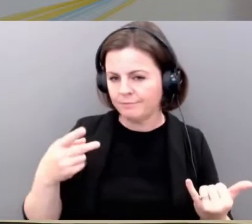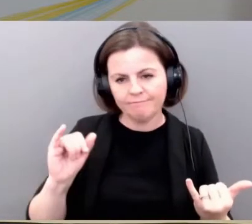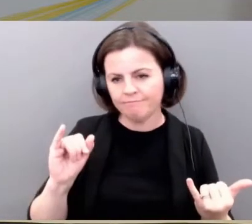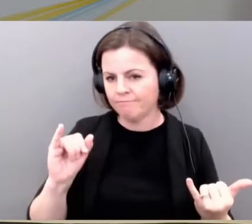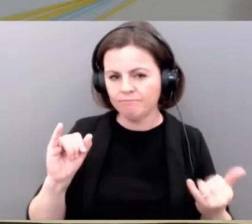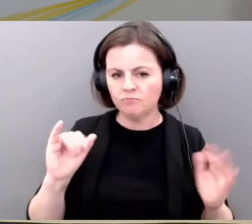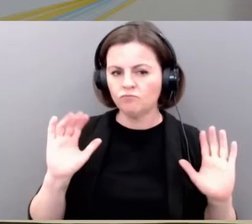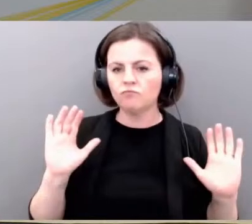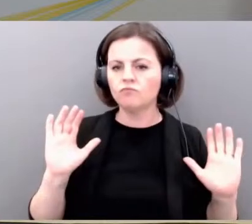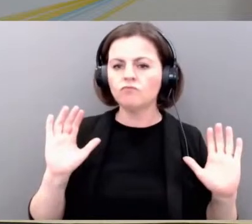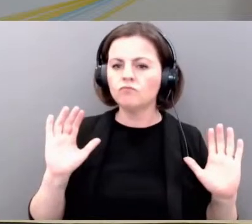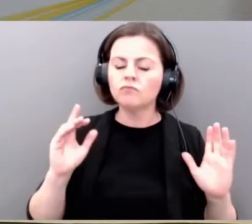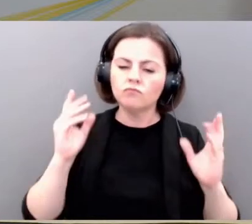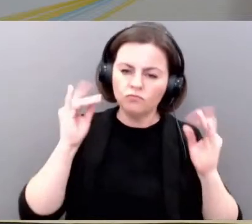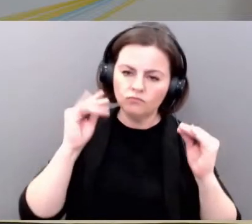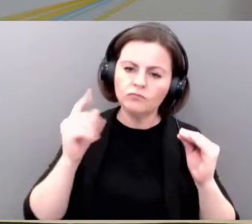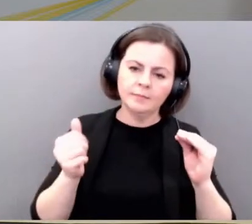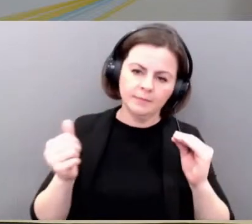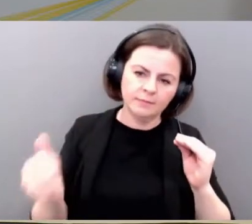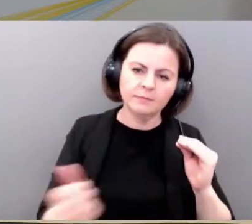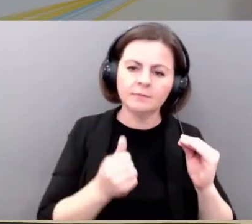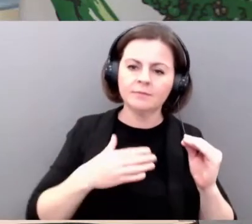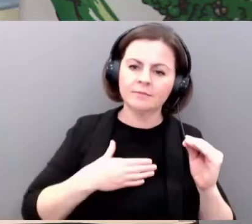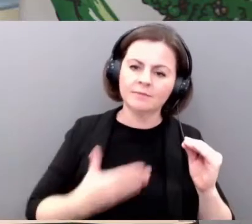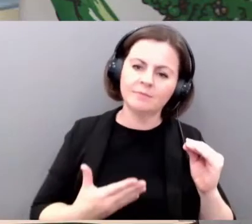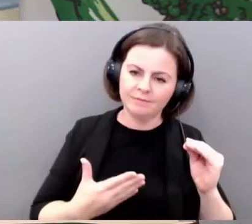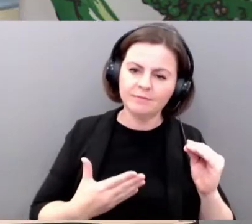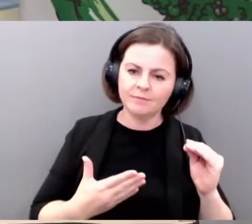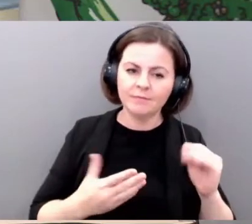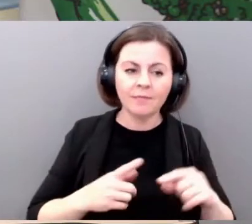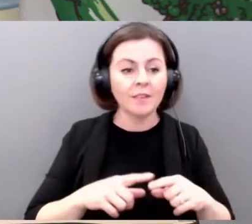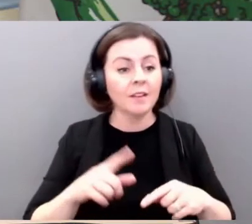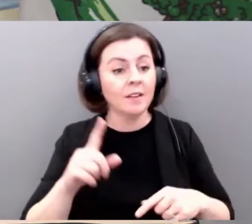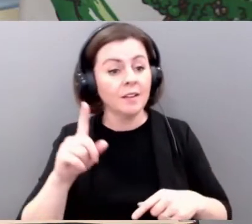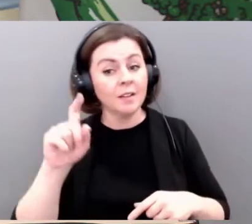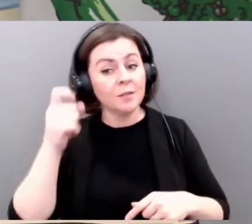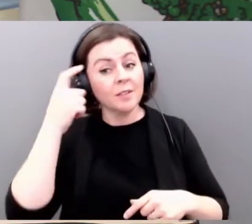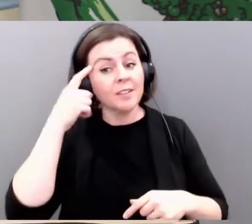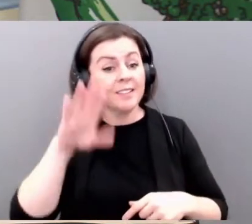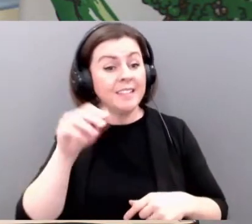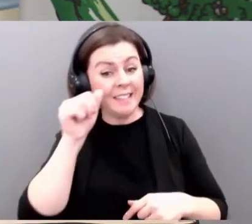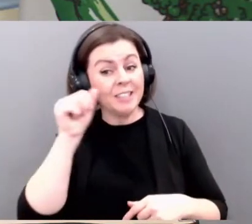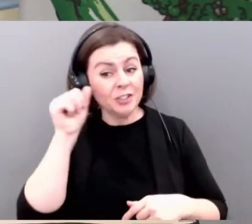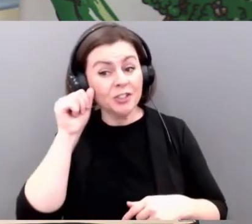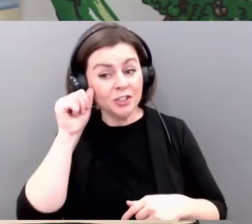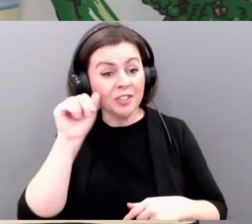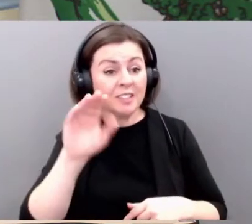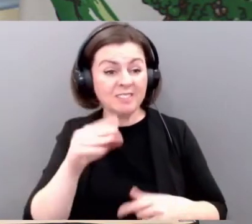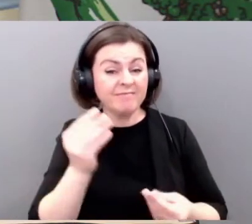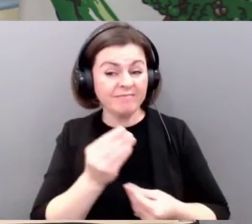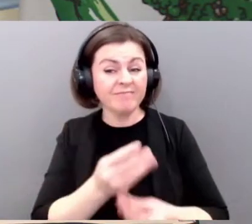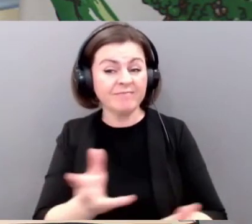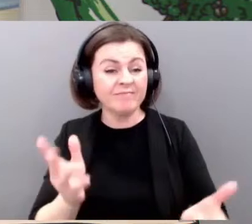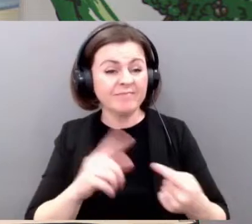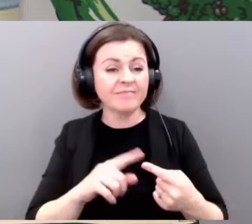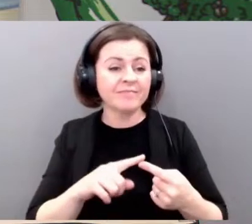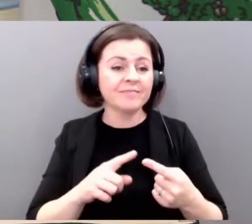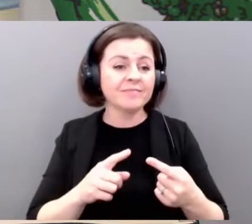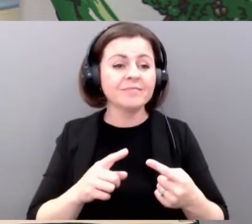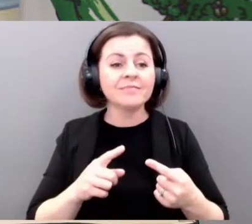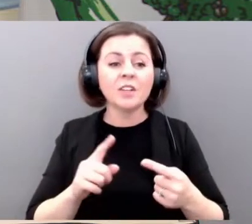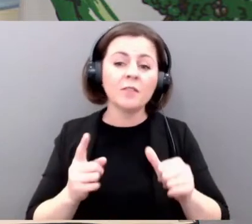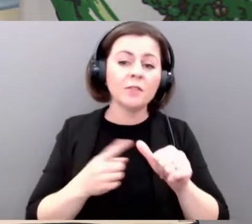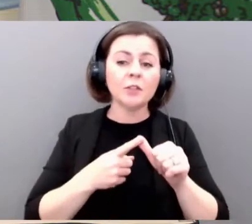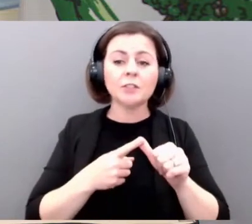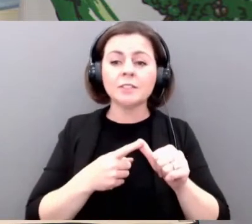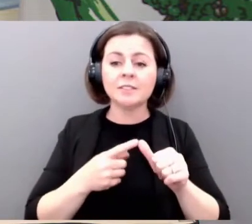what our thinking is. And I just add, Danielle, that it was a topic of conversation yesterday at the First Minister's meeting when we